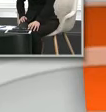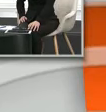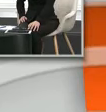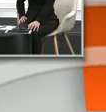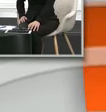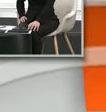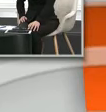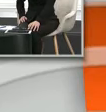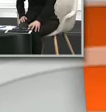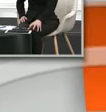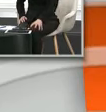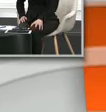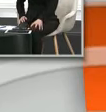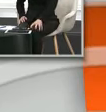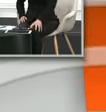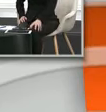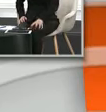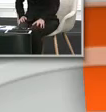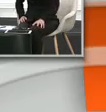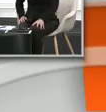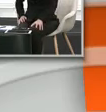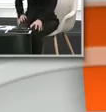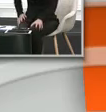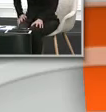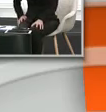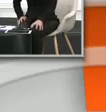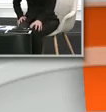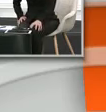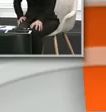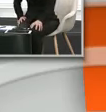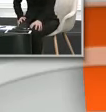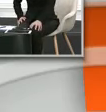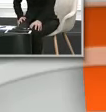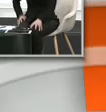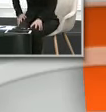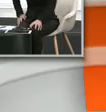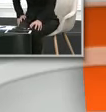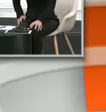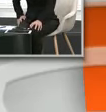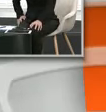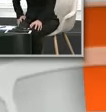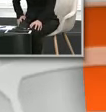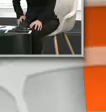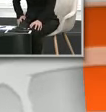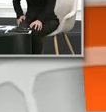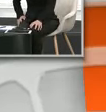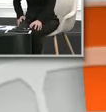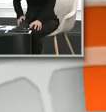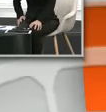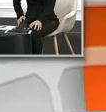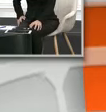the Democrat Party members voted for General Prayut Chan-o-cha.As we all know, that the